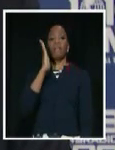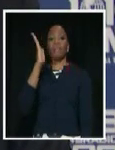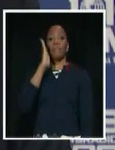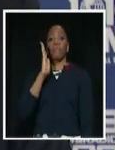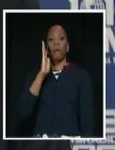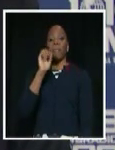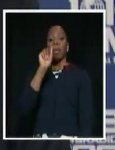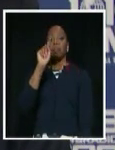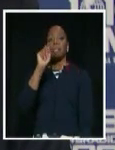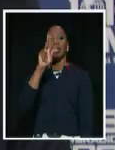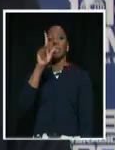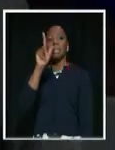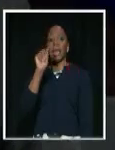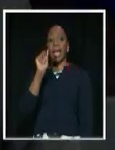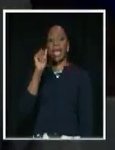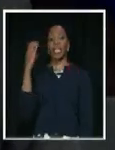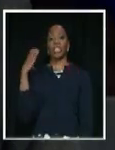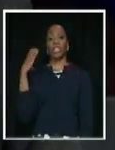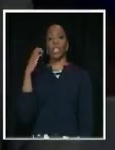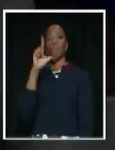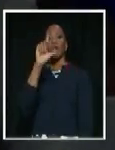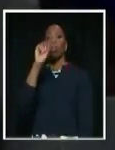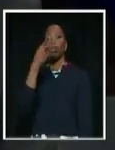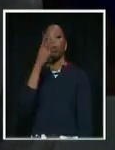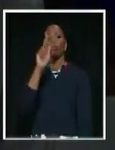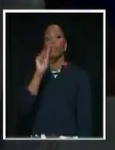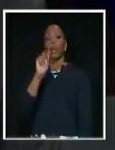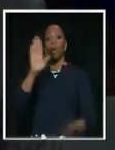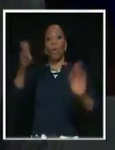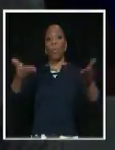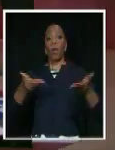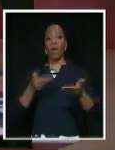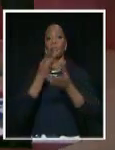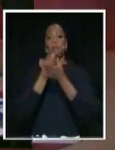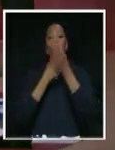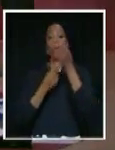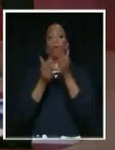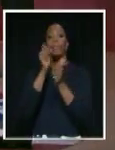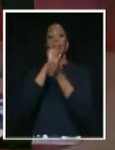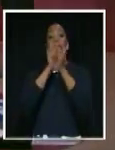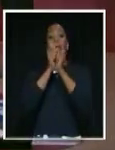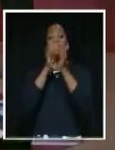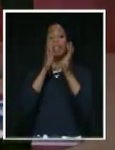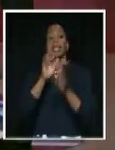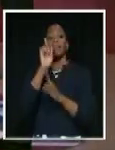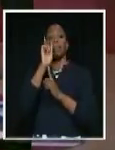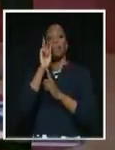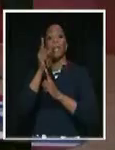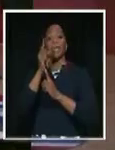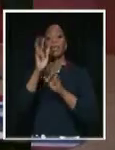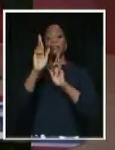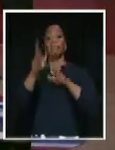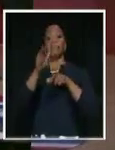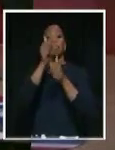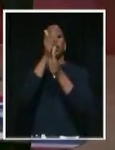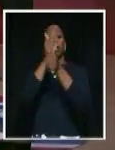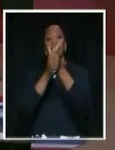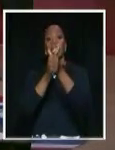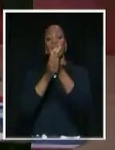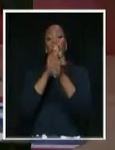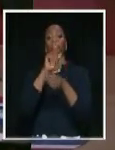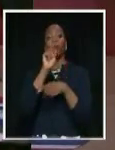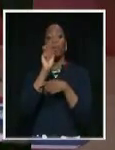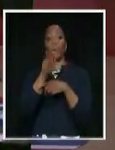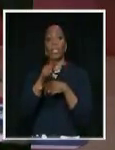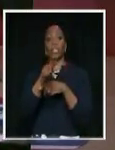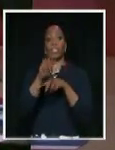Chairman Joe Lhota. Gentlemen, welcome to you both, and candidates will have 1 minute to answer each question and 30 seconds for rebuttal. By